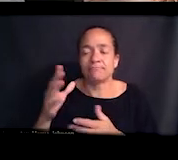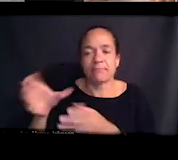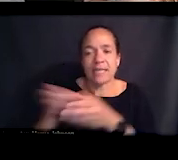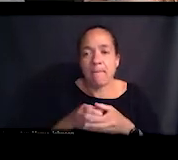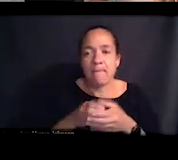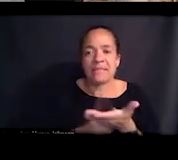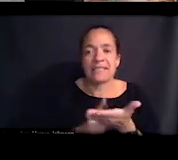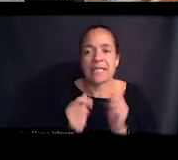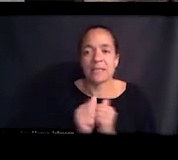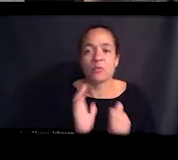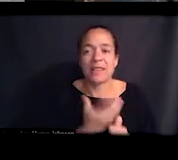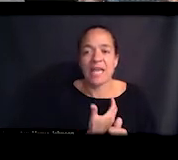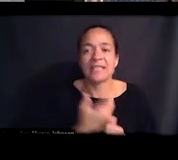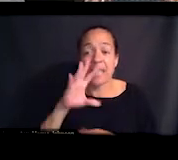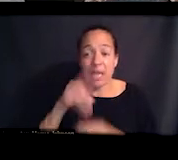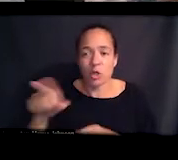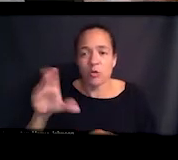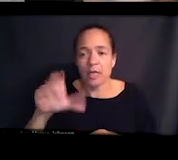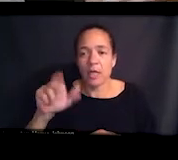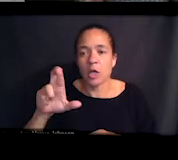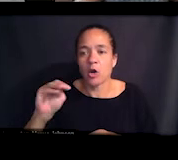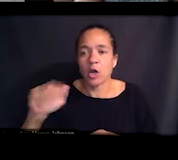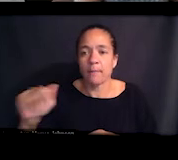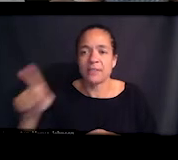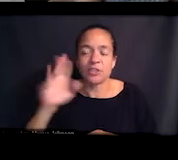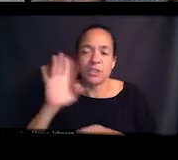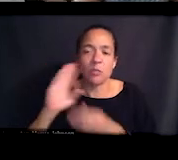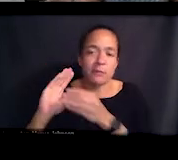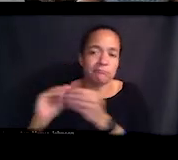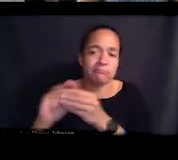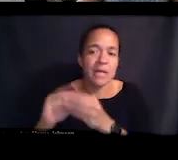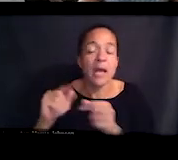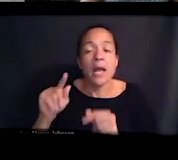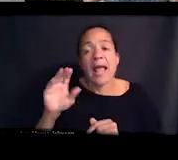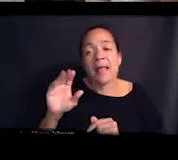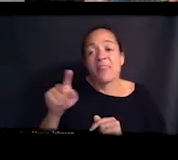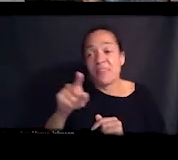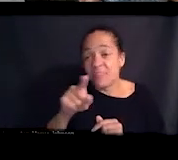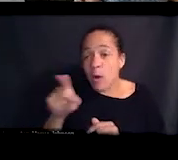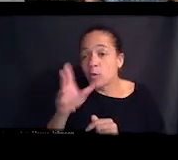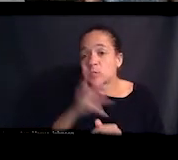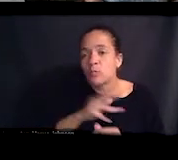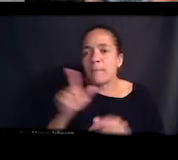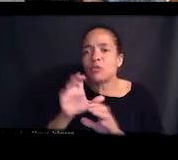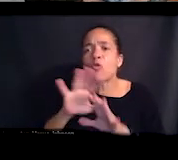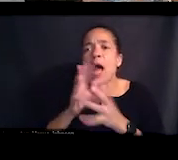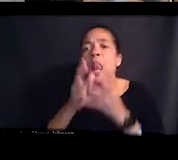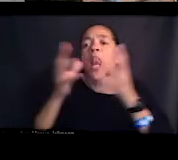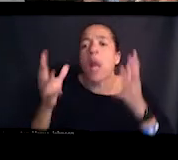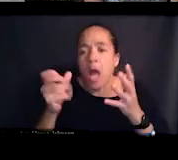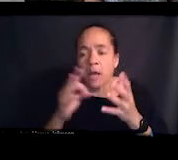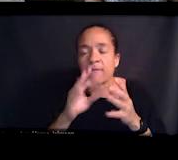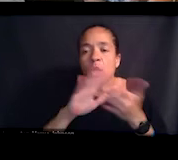second, who really do a lot of community engagement in Flint. They understand the neighborhoods, they understand